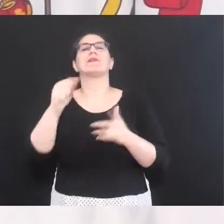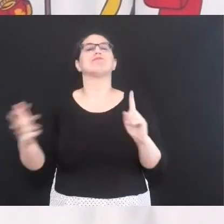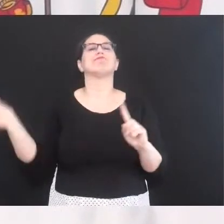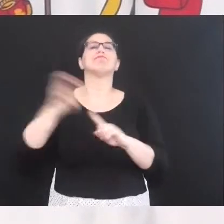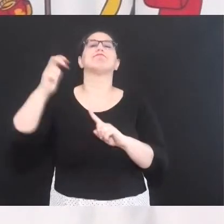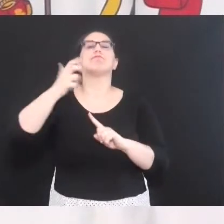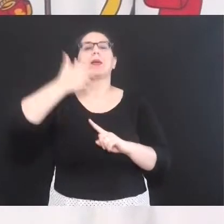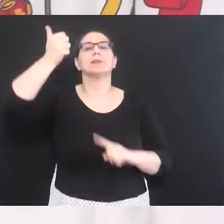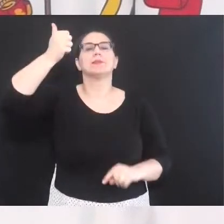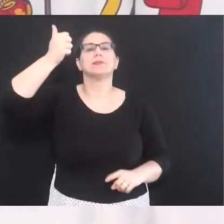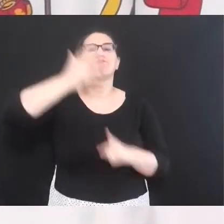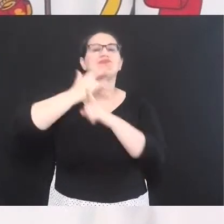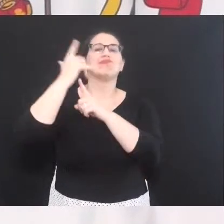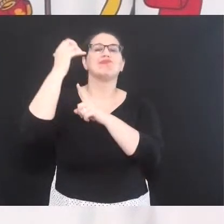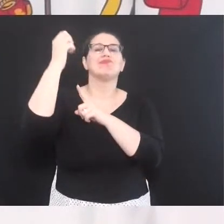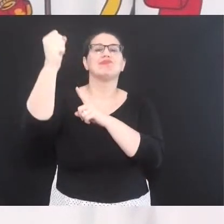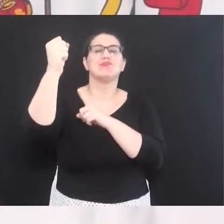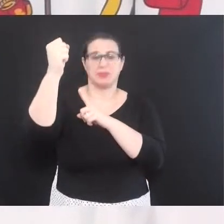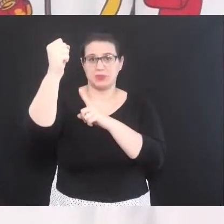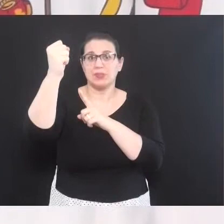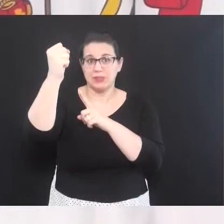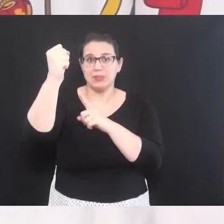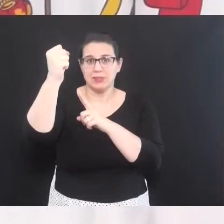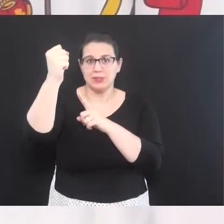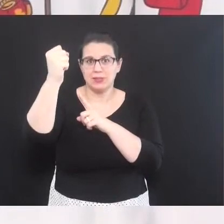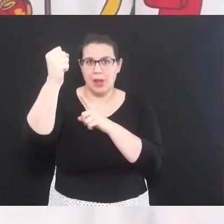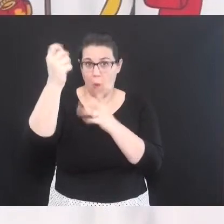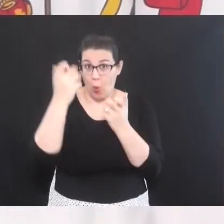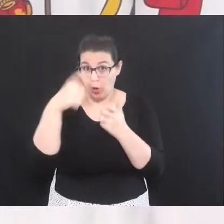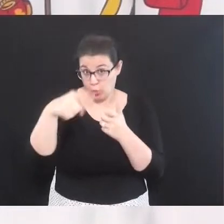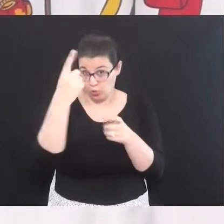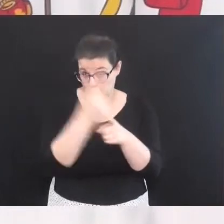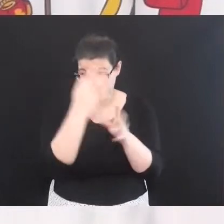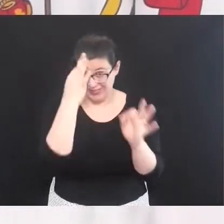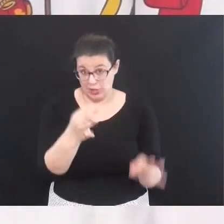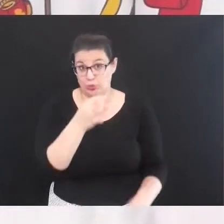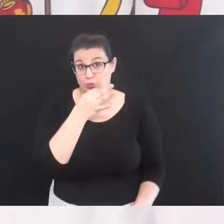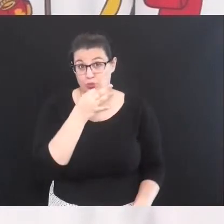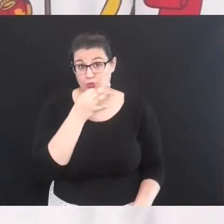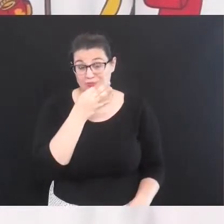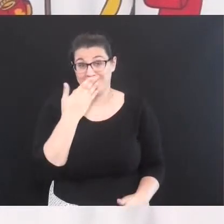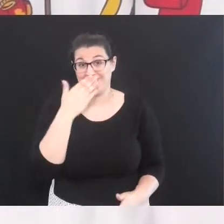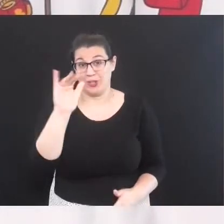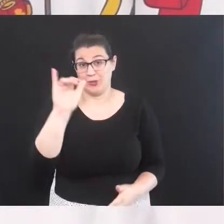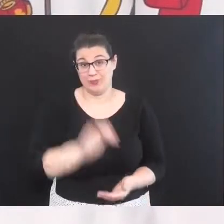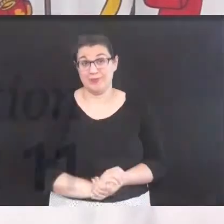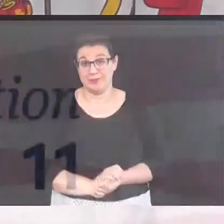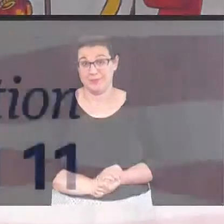and I really trust you'll make the right decision, but you got to make it quick. Thank you so much.